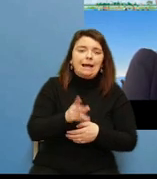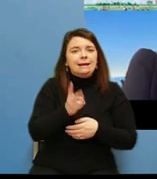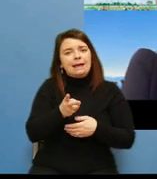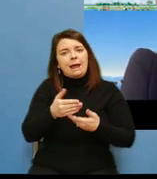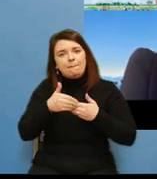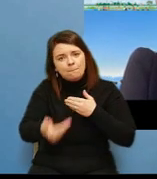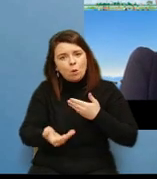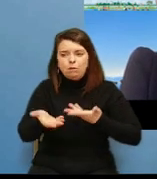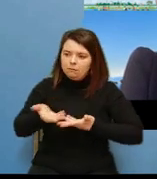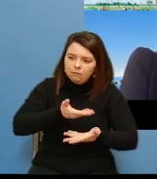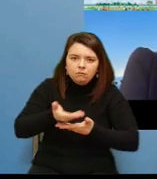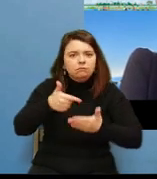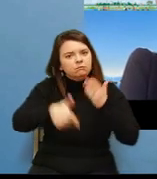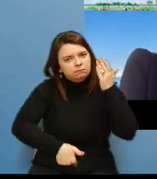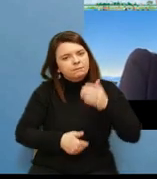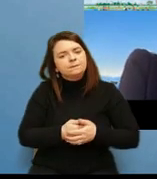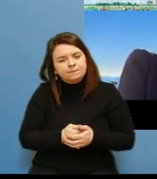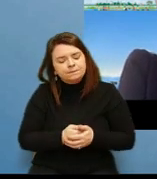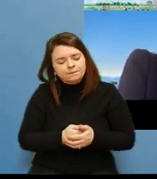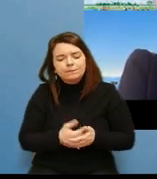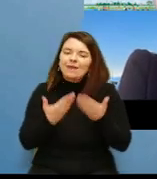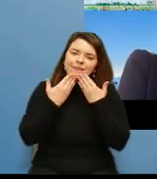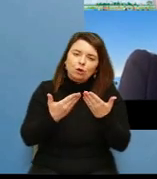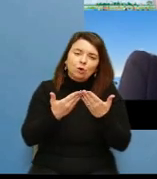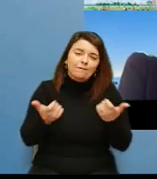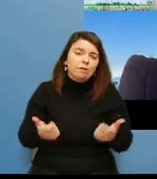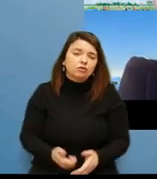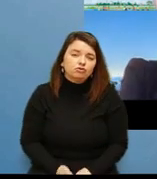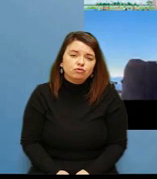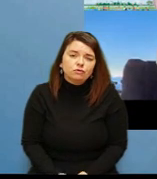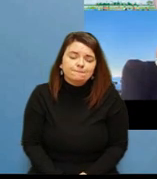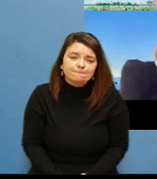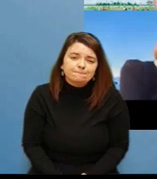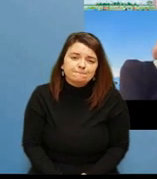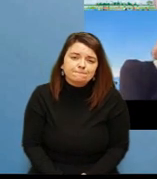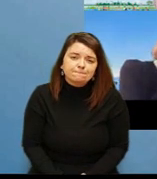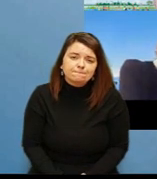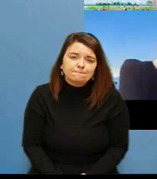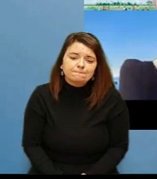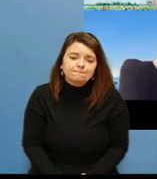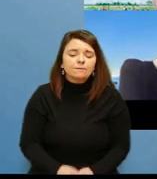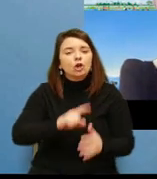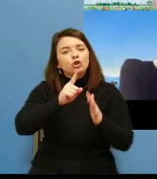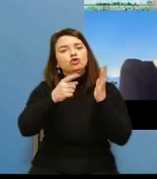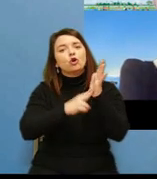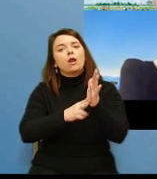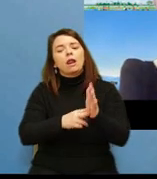those back for further discussion in due course. But yeah, thank you very